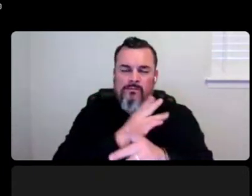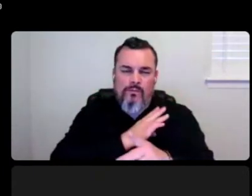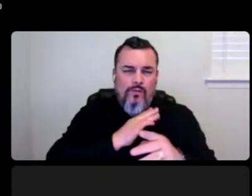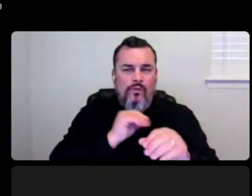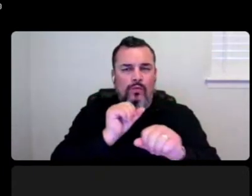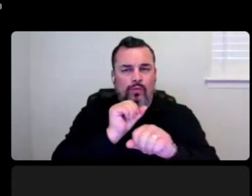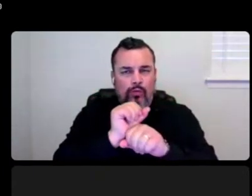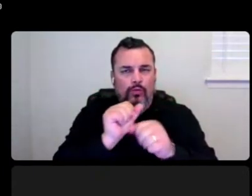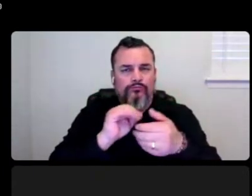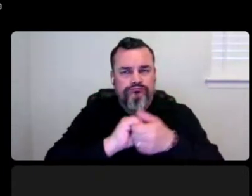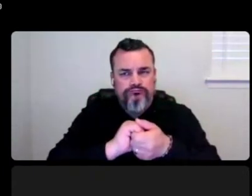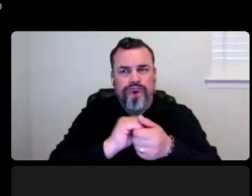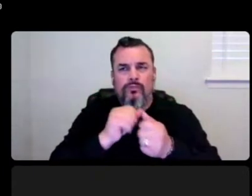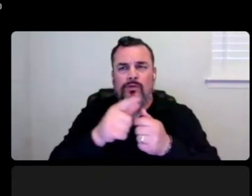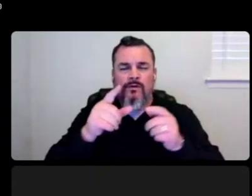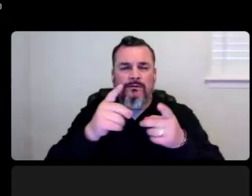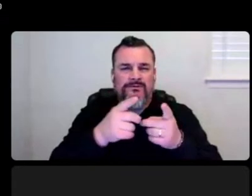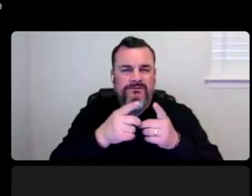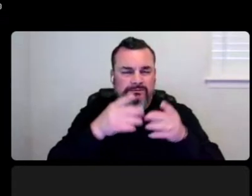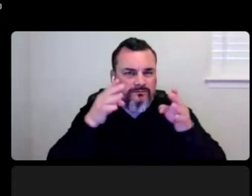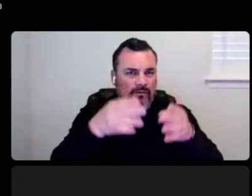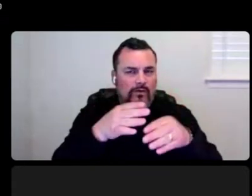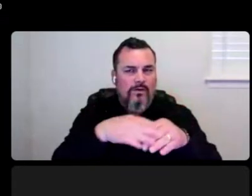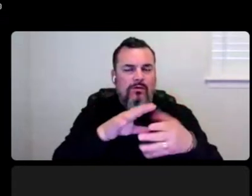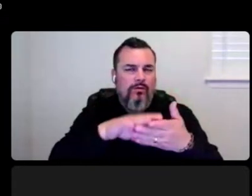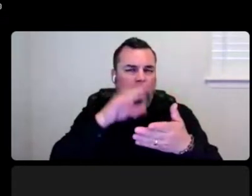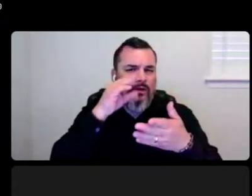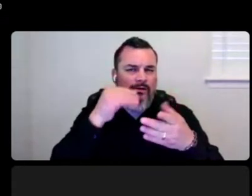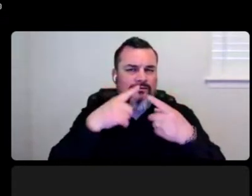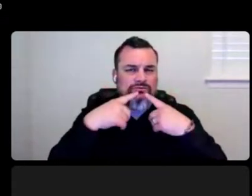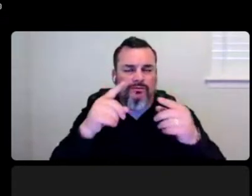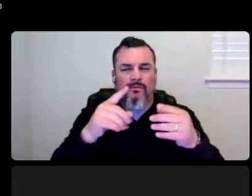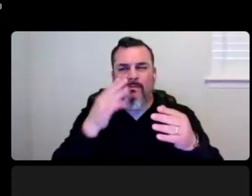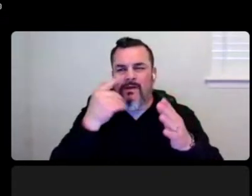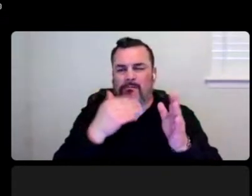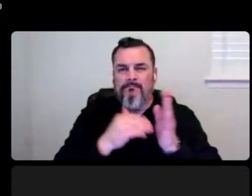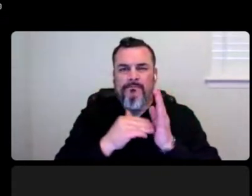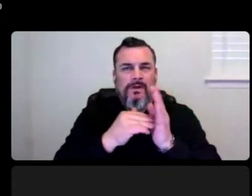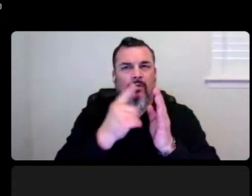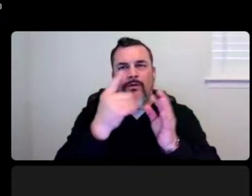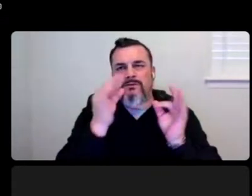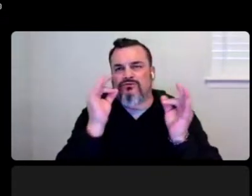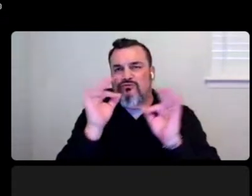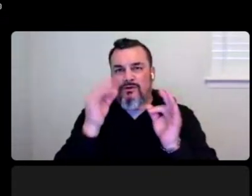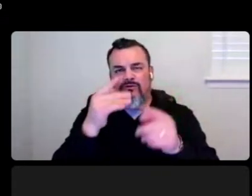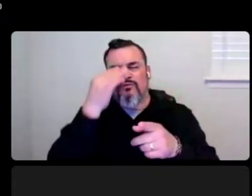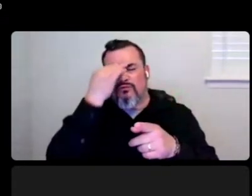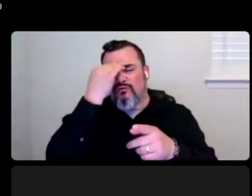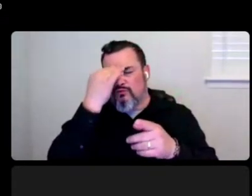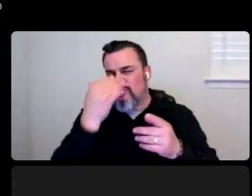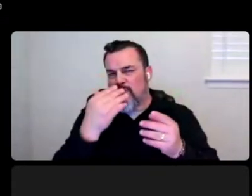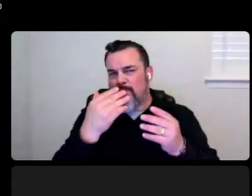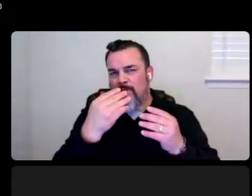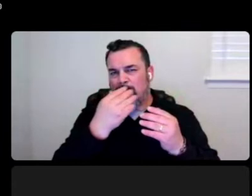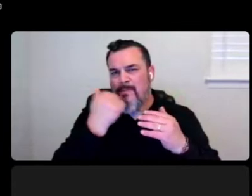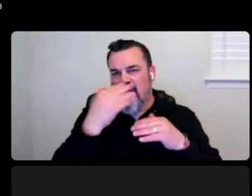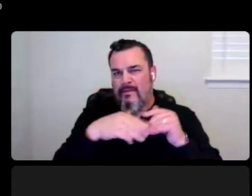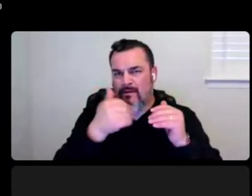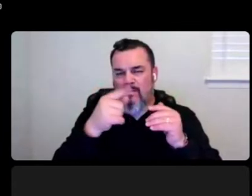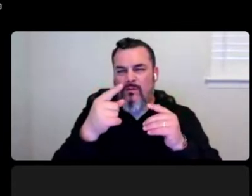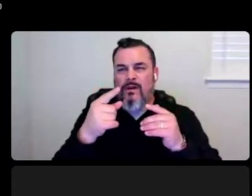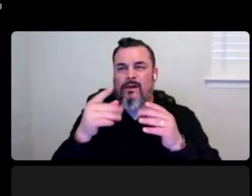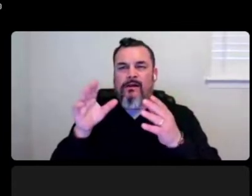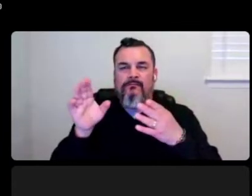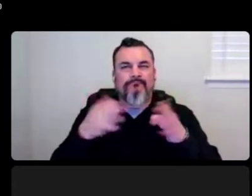the board to keep the district focused on learning and achievement, because there are a million and one distractions right now, and you guys know it better than anybody, taking you away